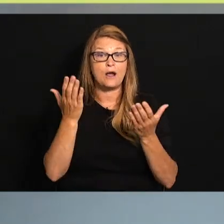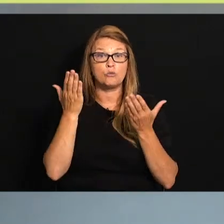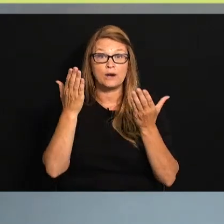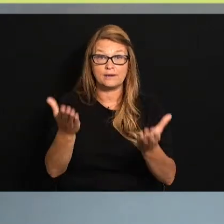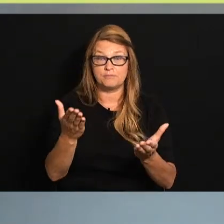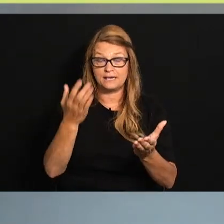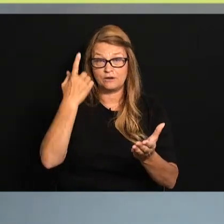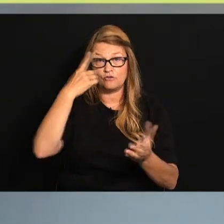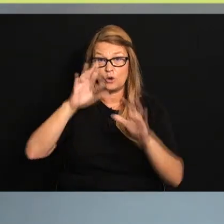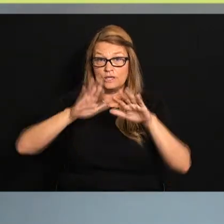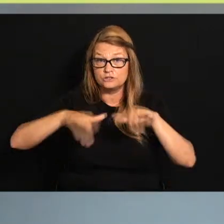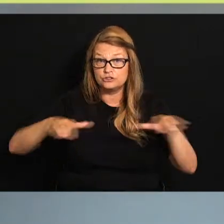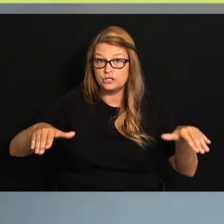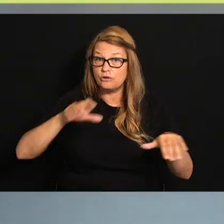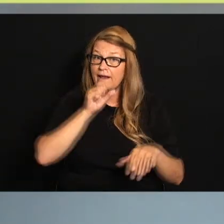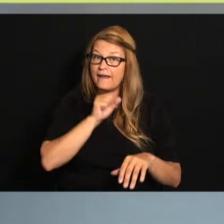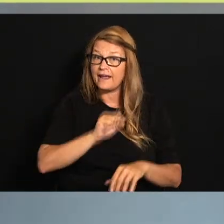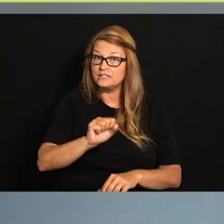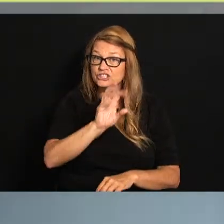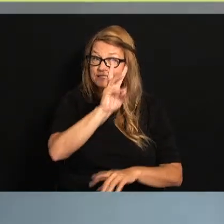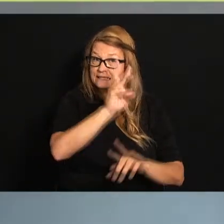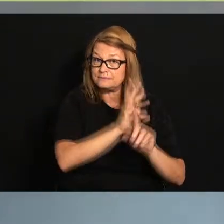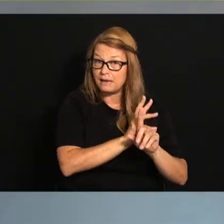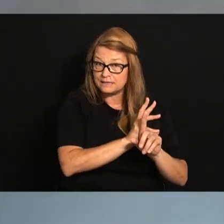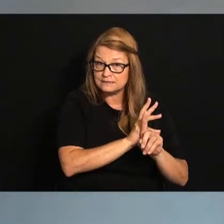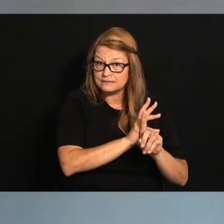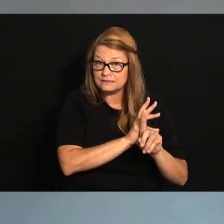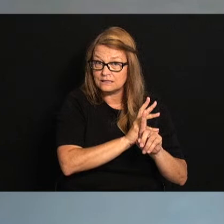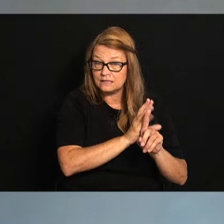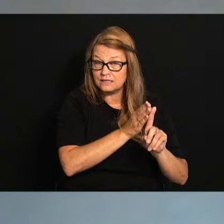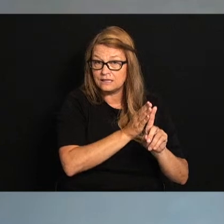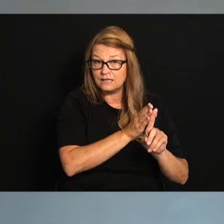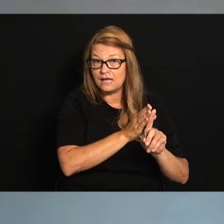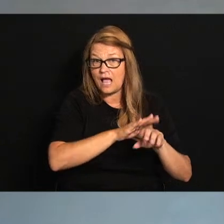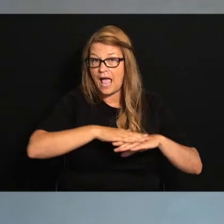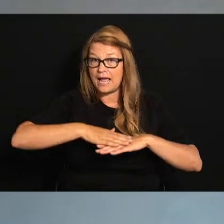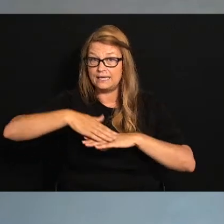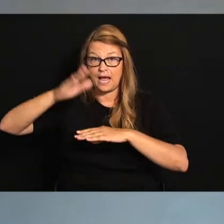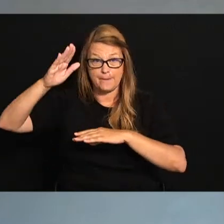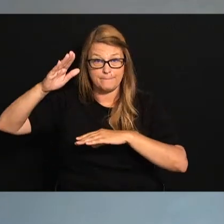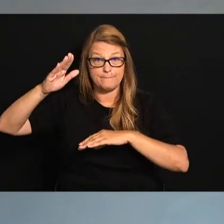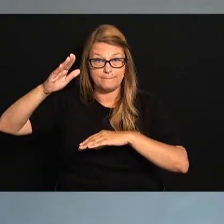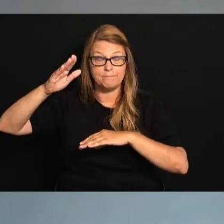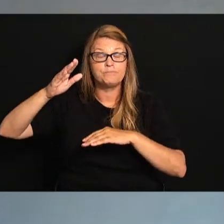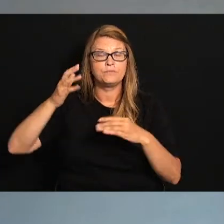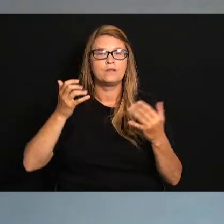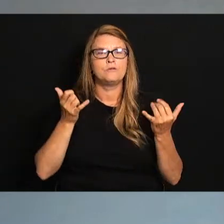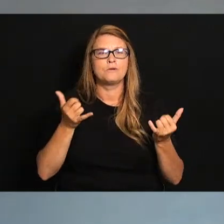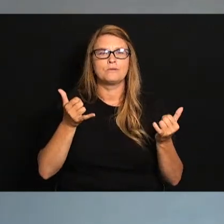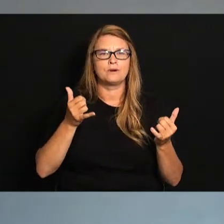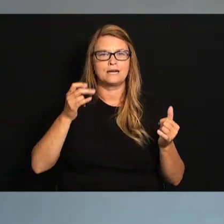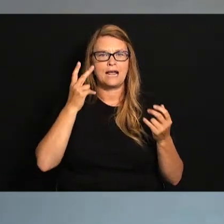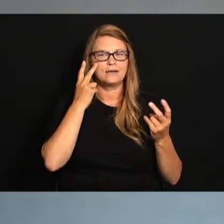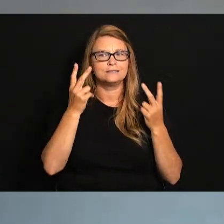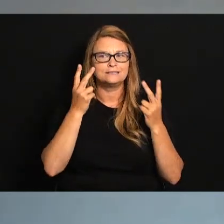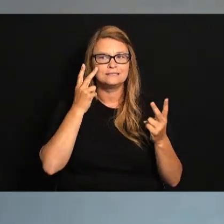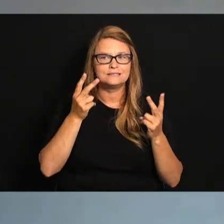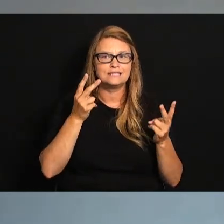recommended for children ages 6 months and above. We are seeing